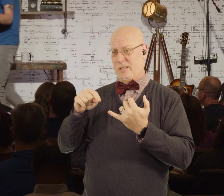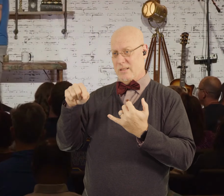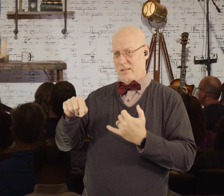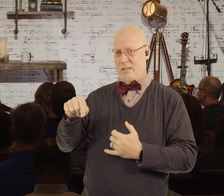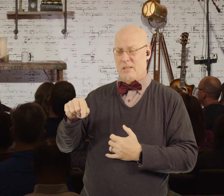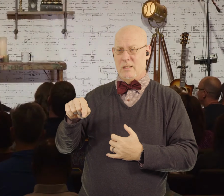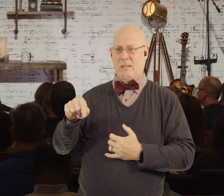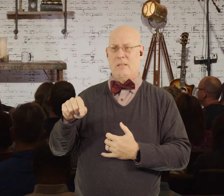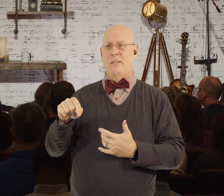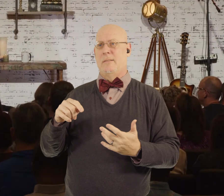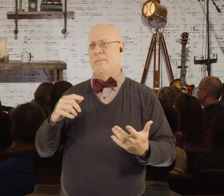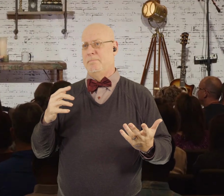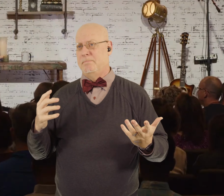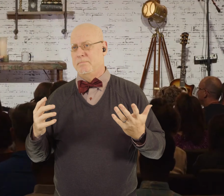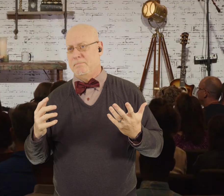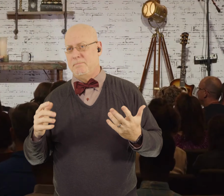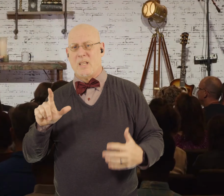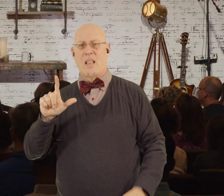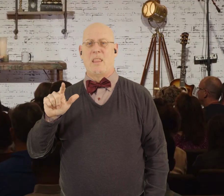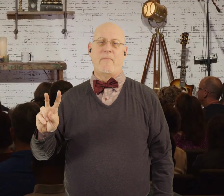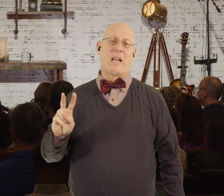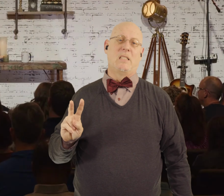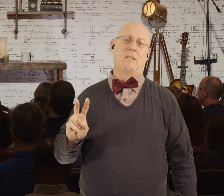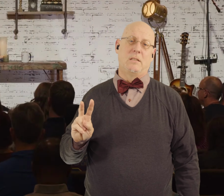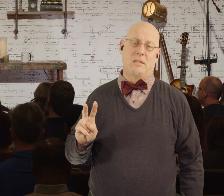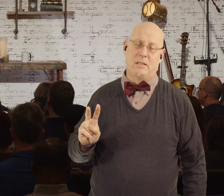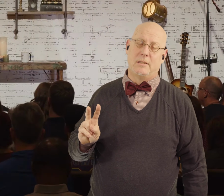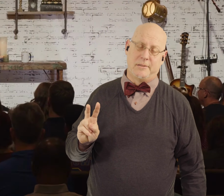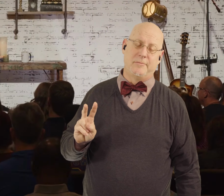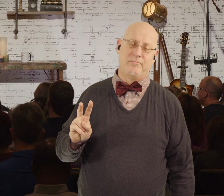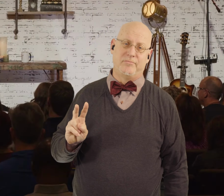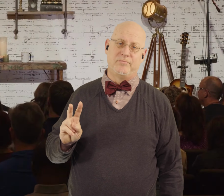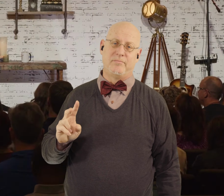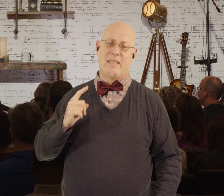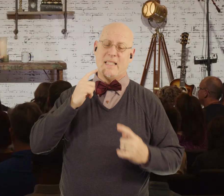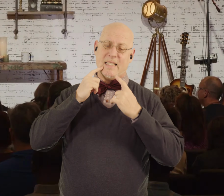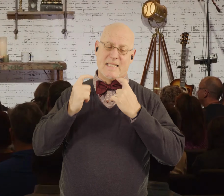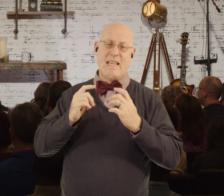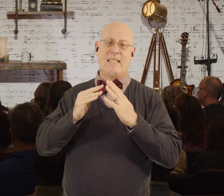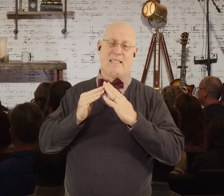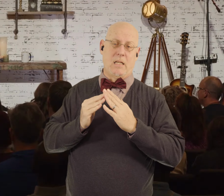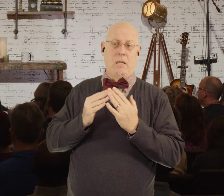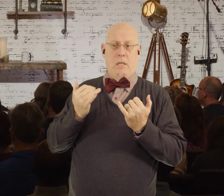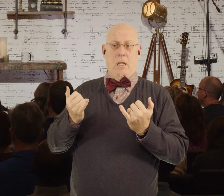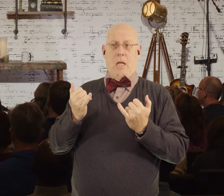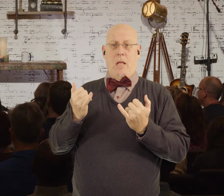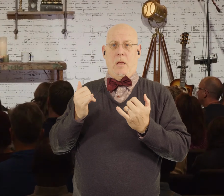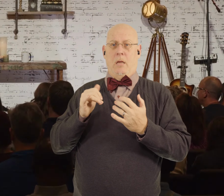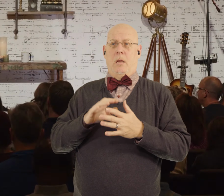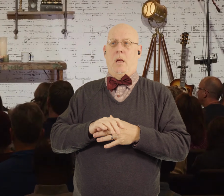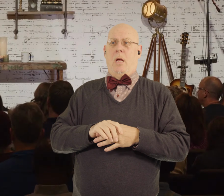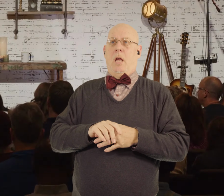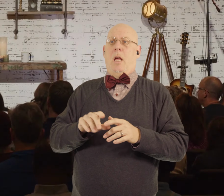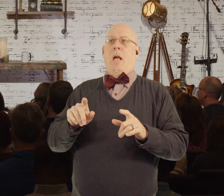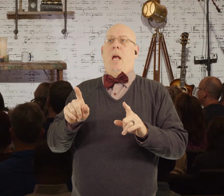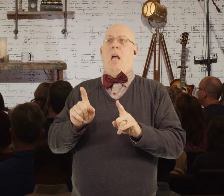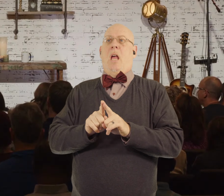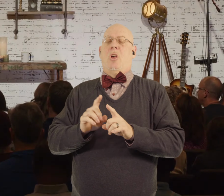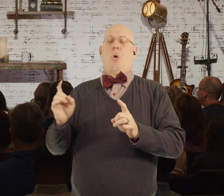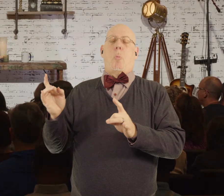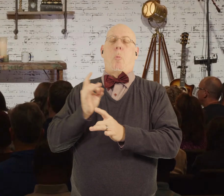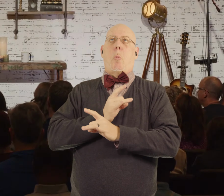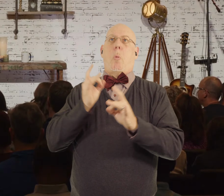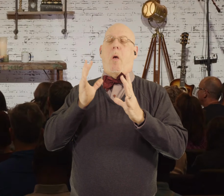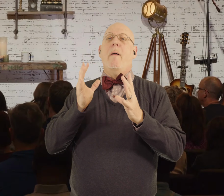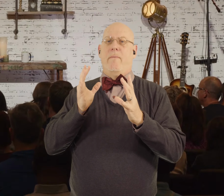down to Sardis, and Sardis is Las Vegas. Sin City, even in its day. I